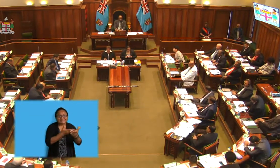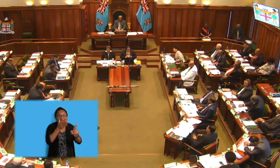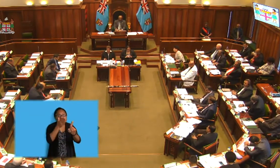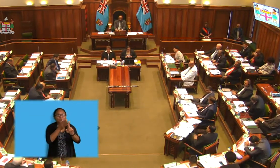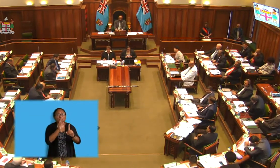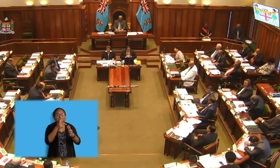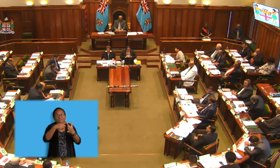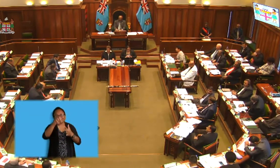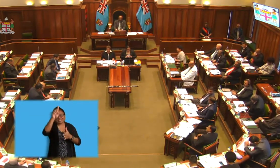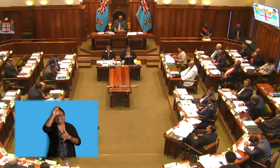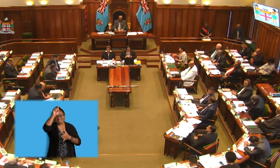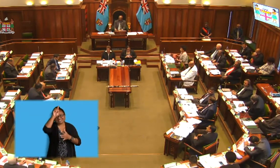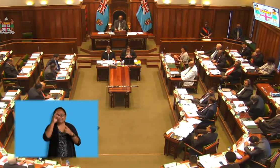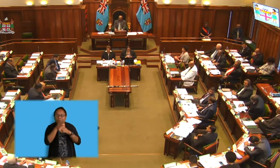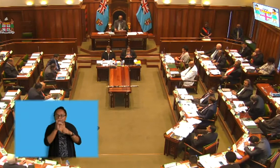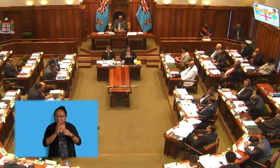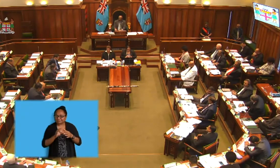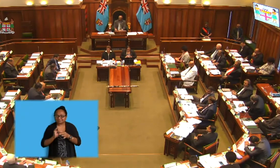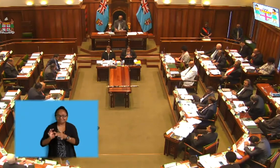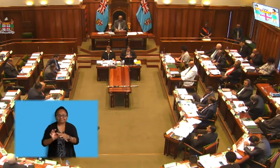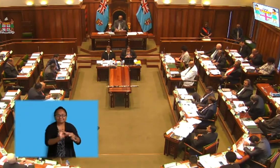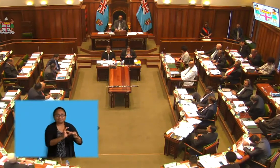given the